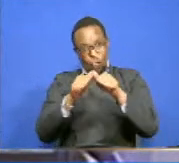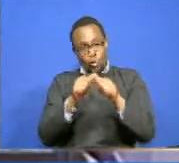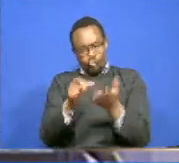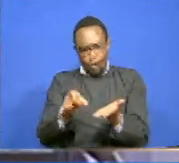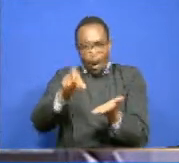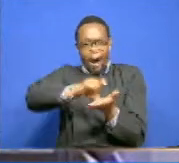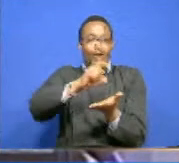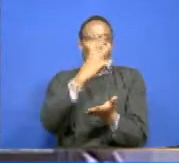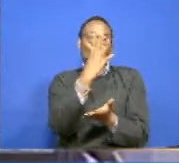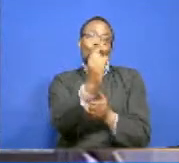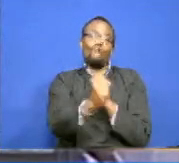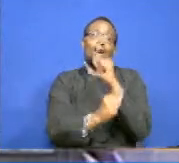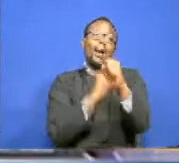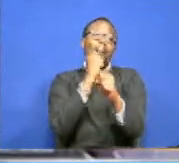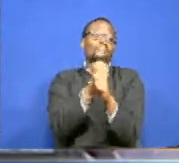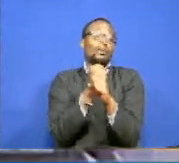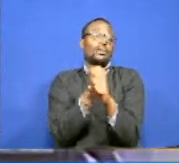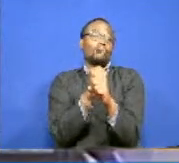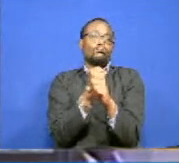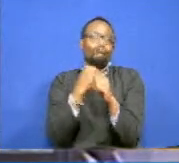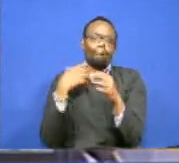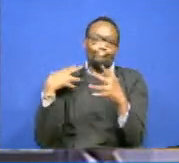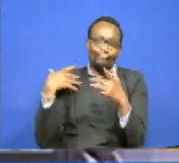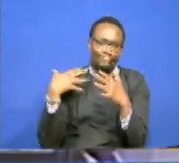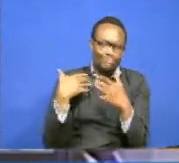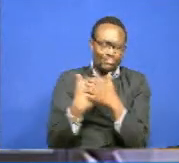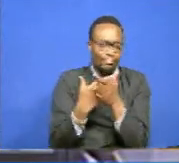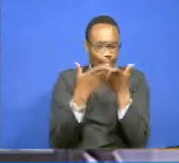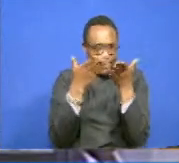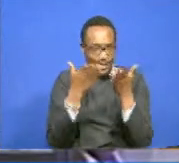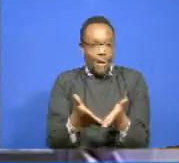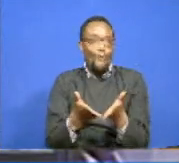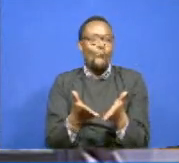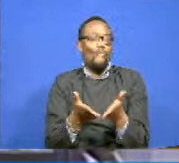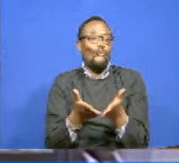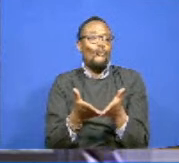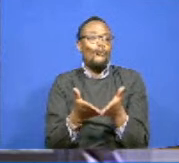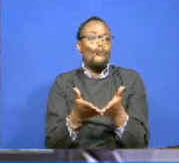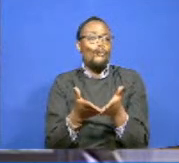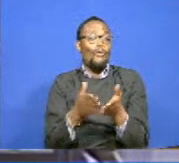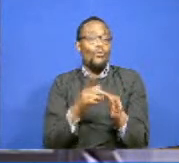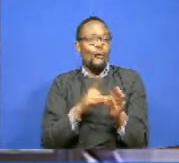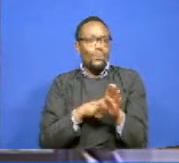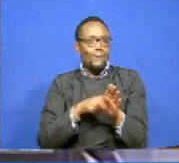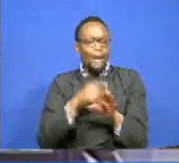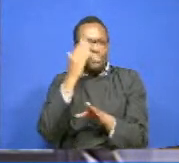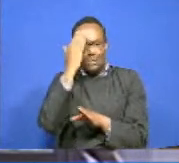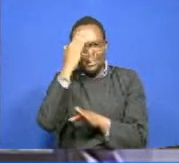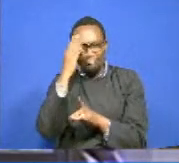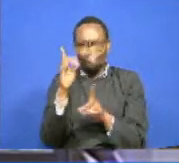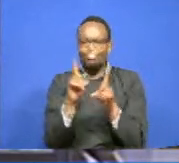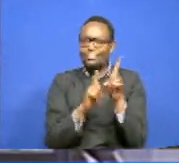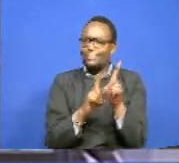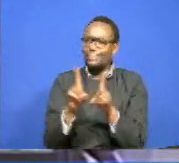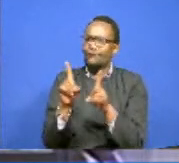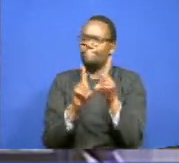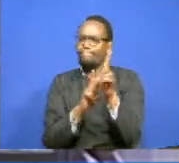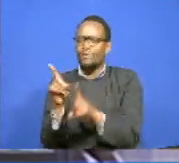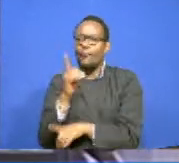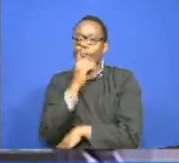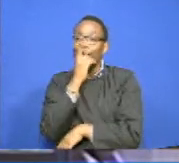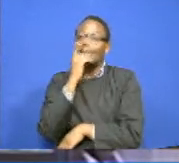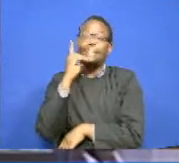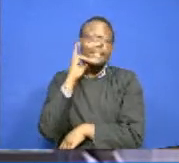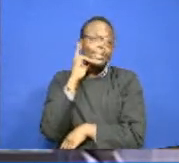years since the time he said this to Moses while Israel moved about in the wilderness.